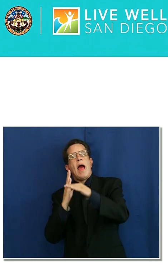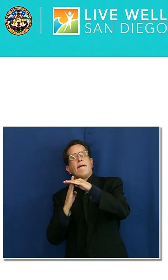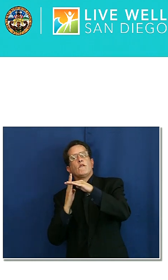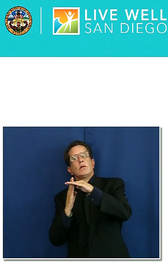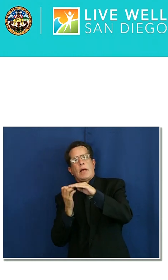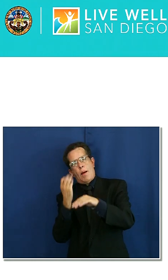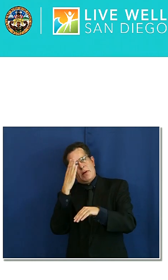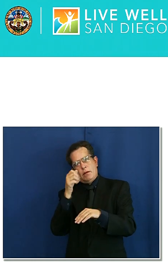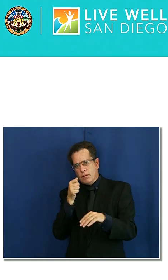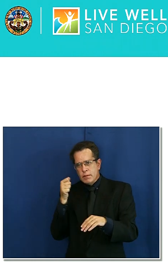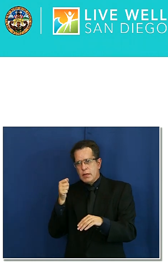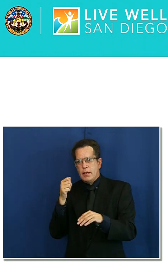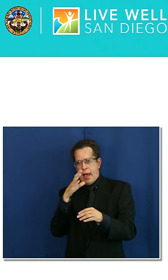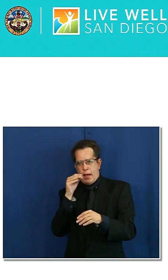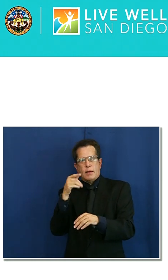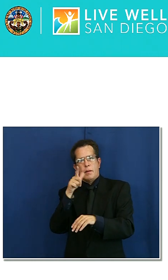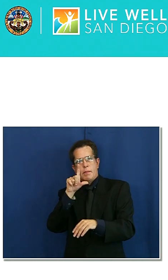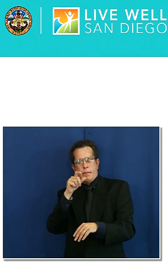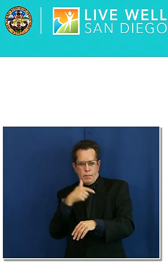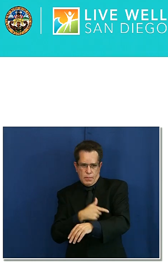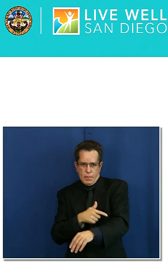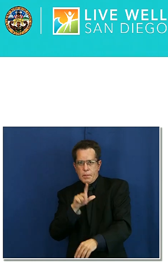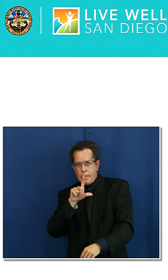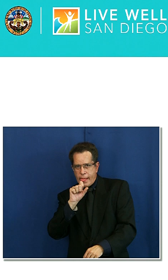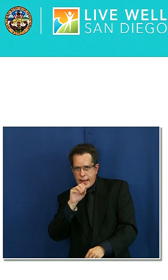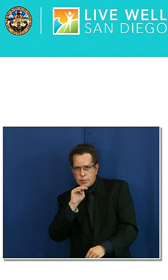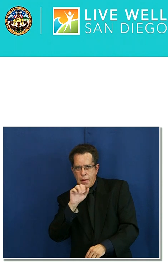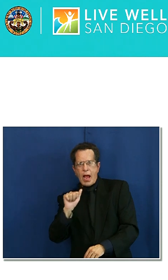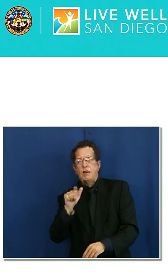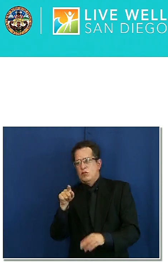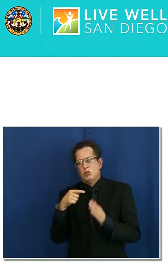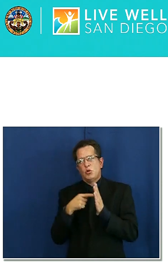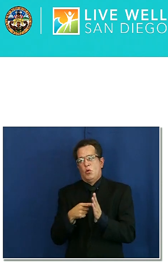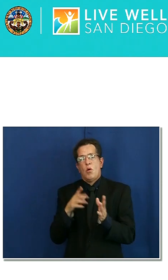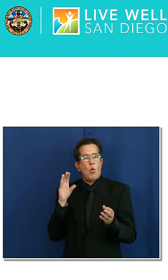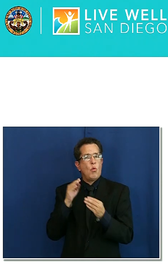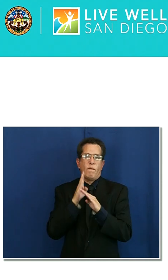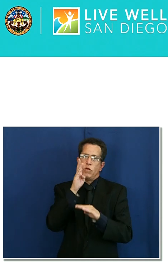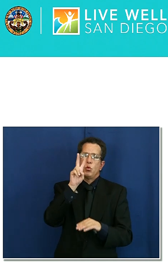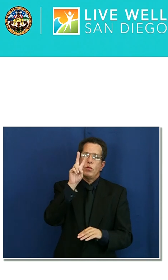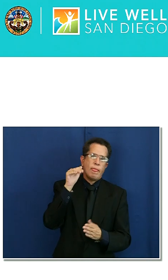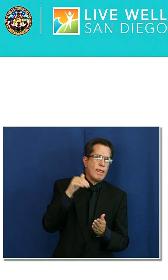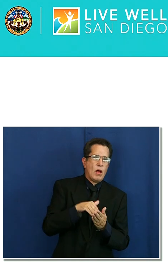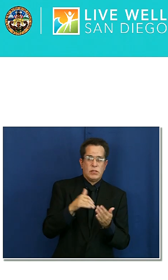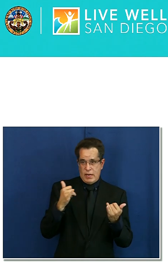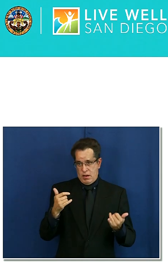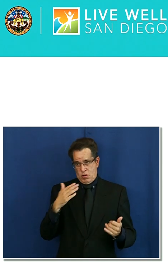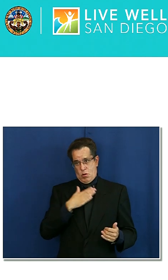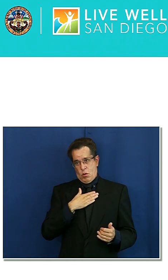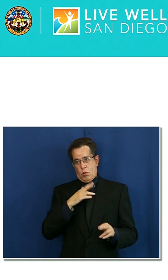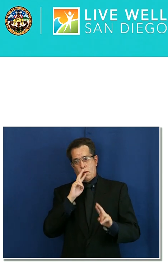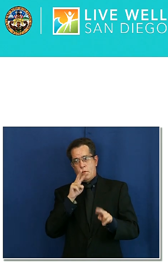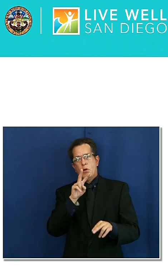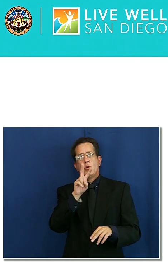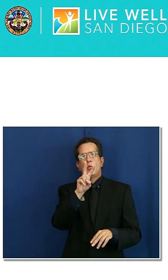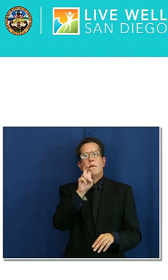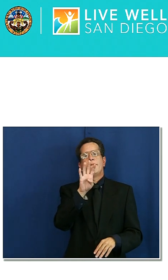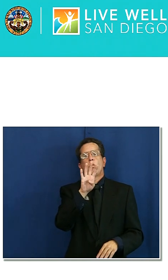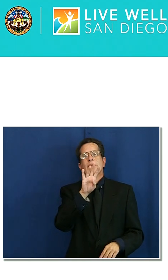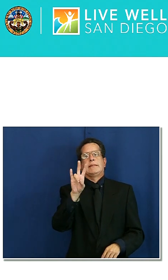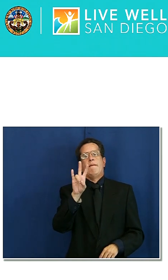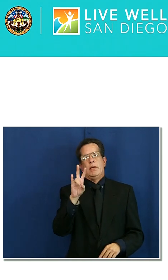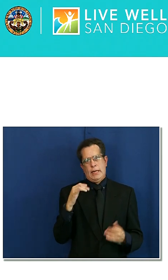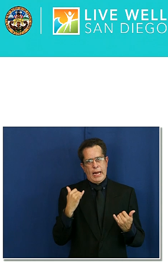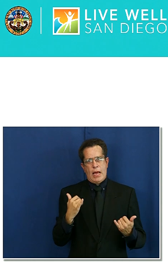with convalescent plaza, over 2,000. For today's positive cases, today we're reporting 247 positive cases out